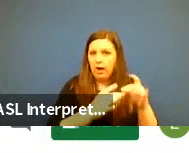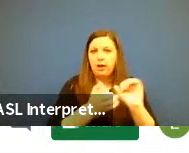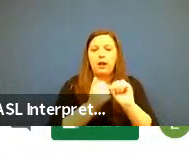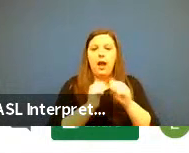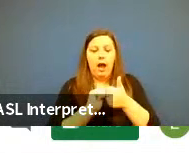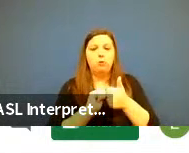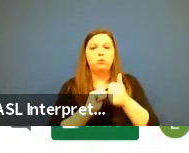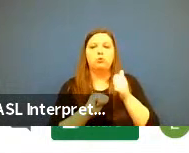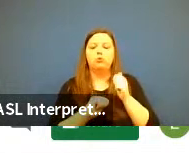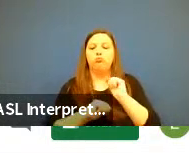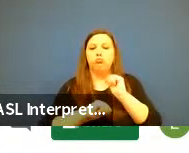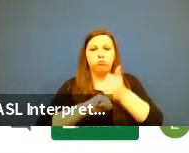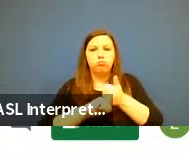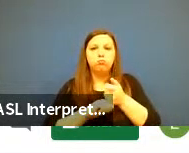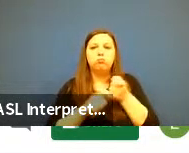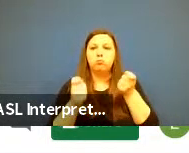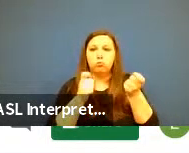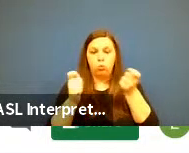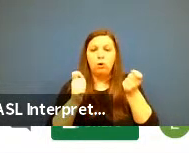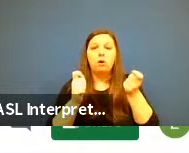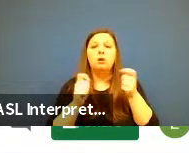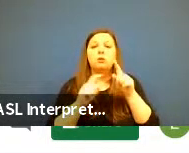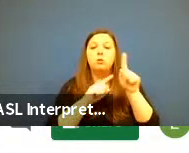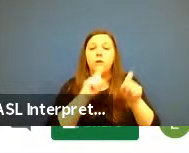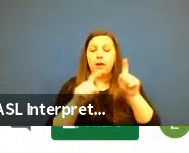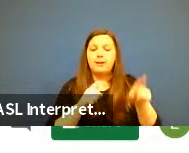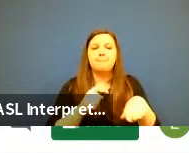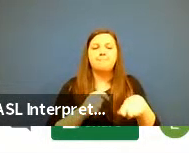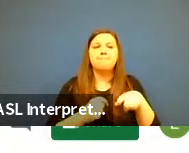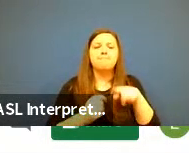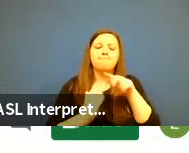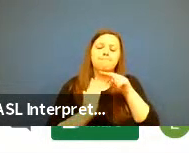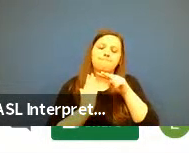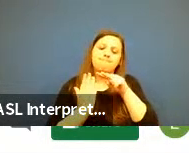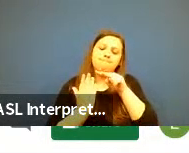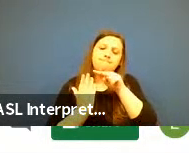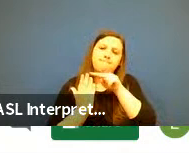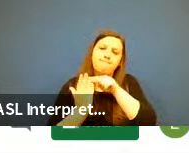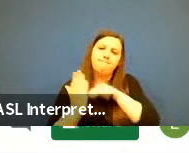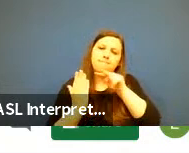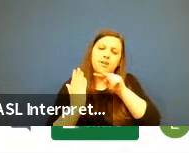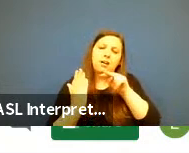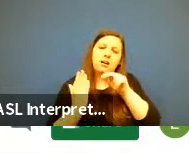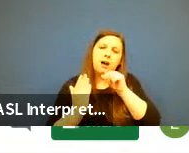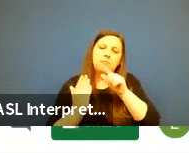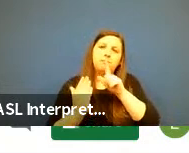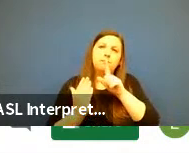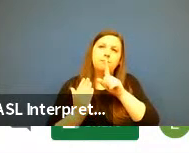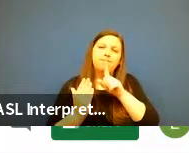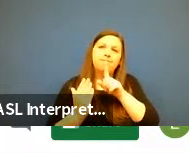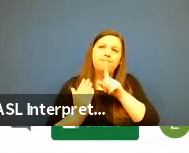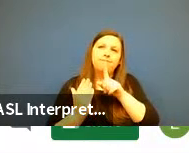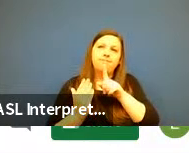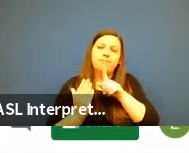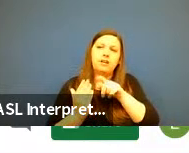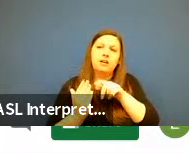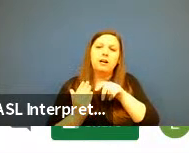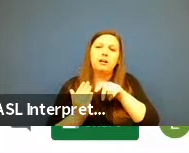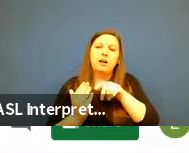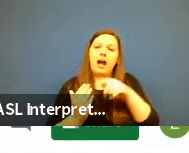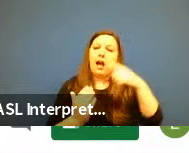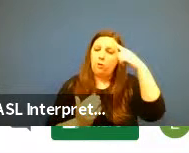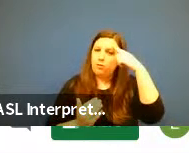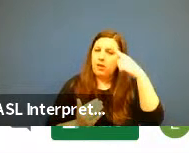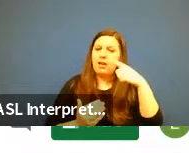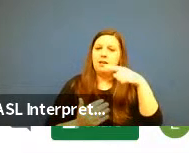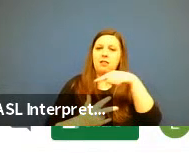survey. I don't necessarily see these as mutually exclusive. I think this is a little bit of what